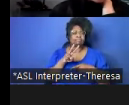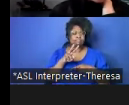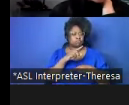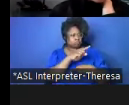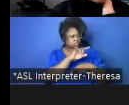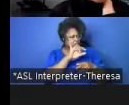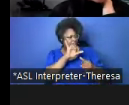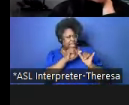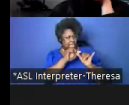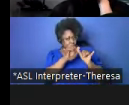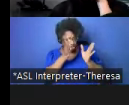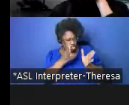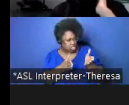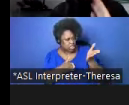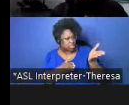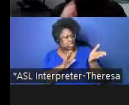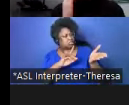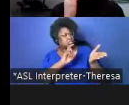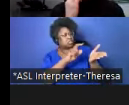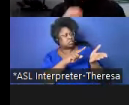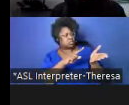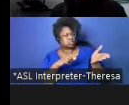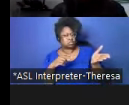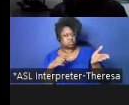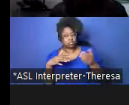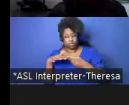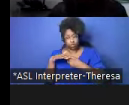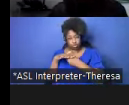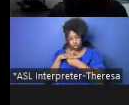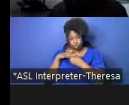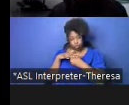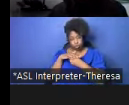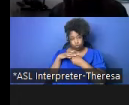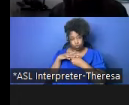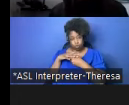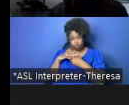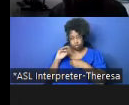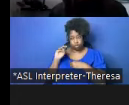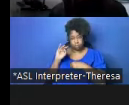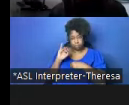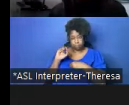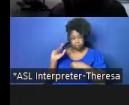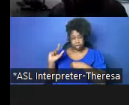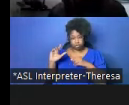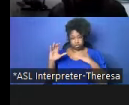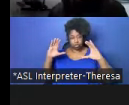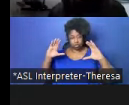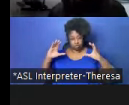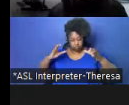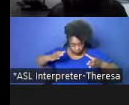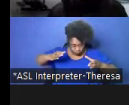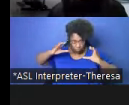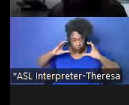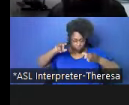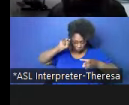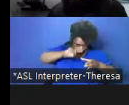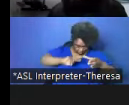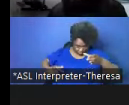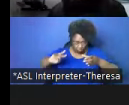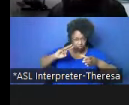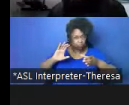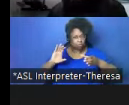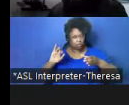Yeah, we've done local modelling in the whole area of Cottage Street. The